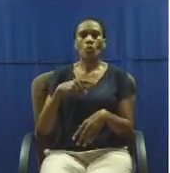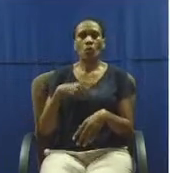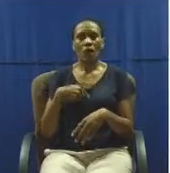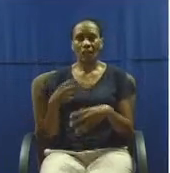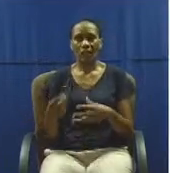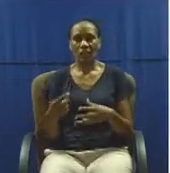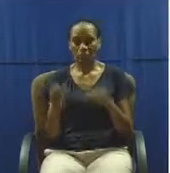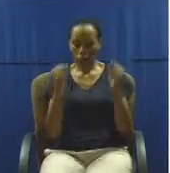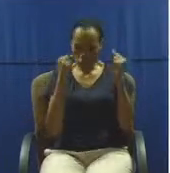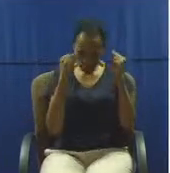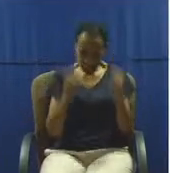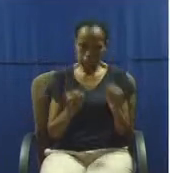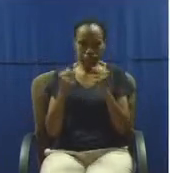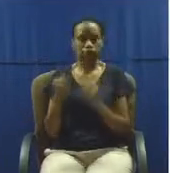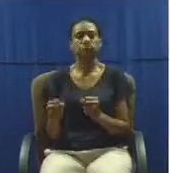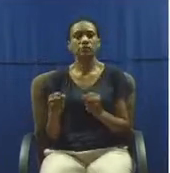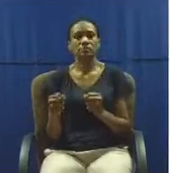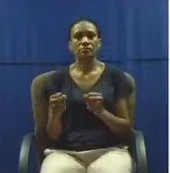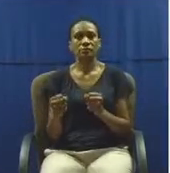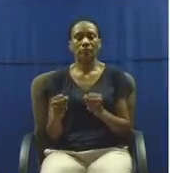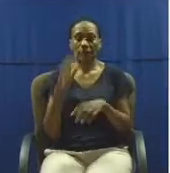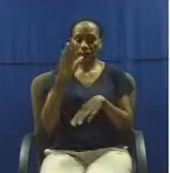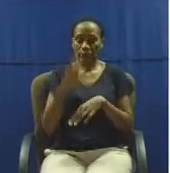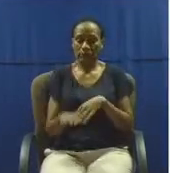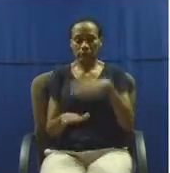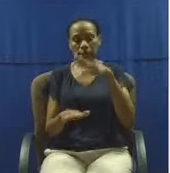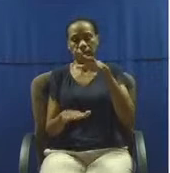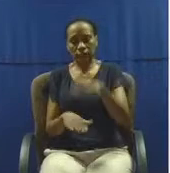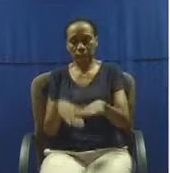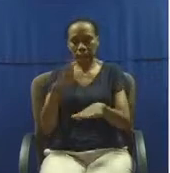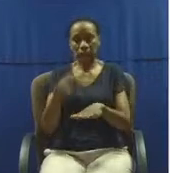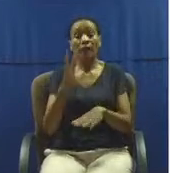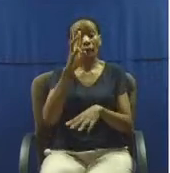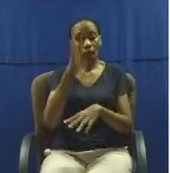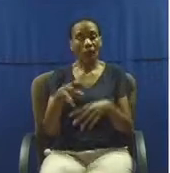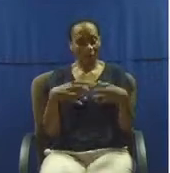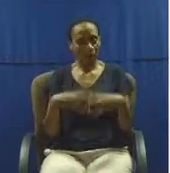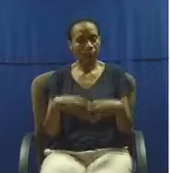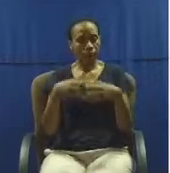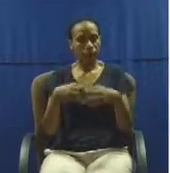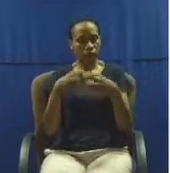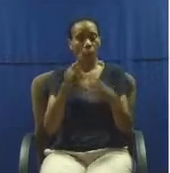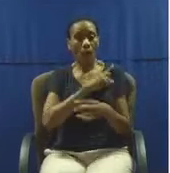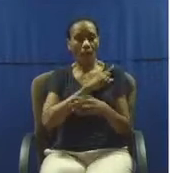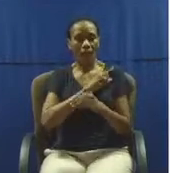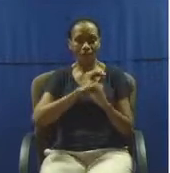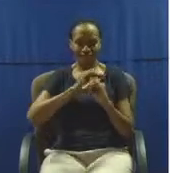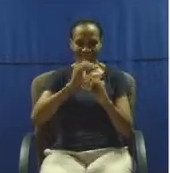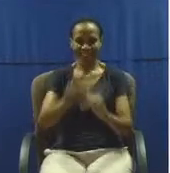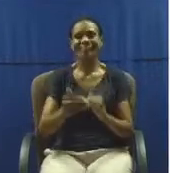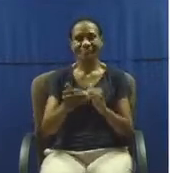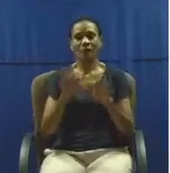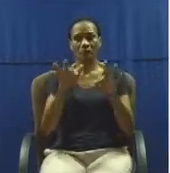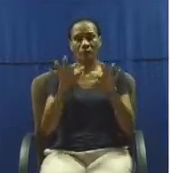are determined to take steps to cushion South Africans